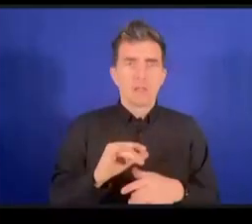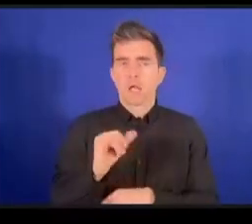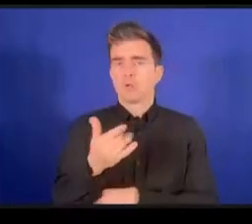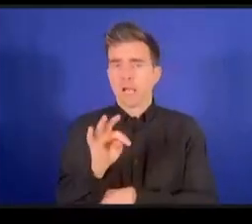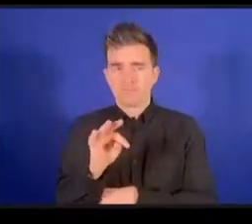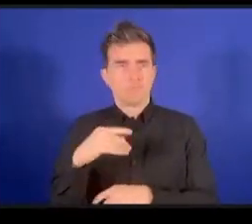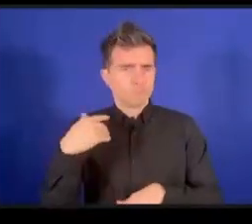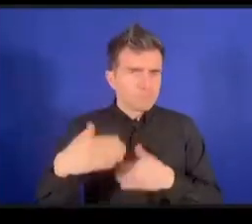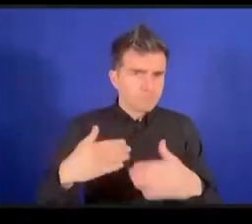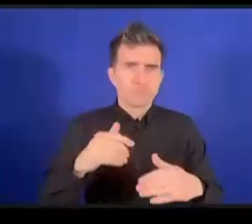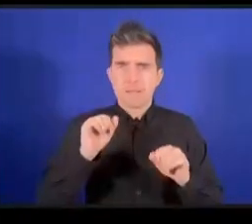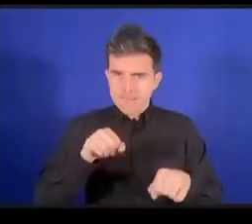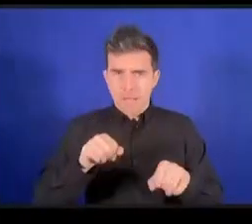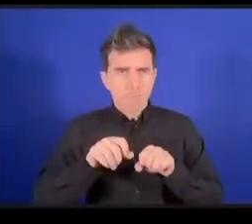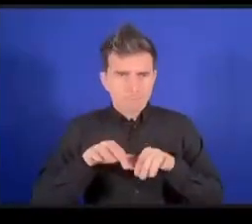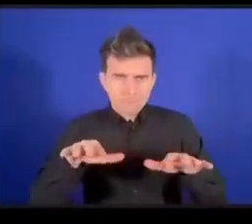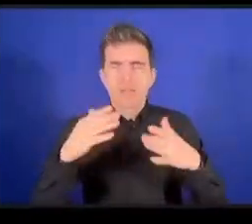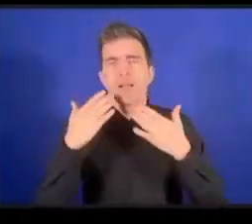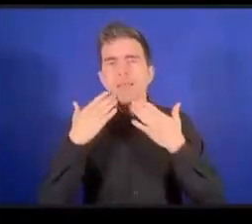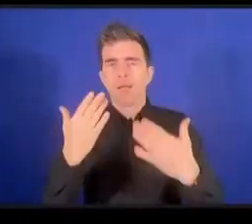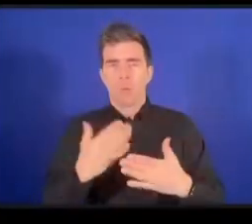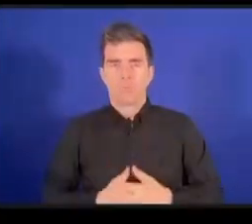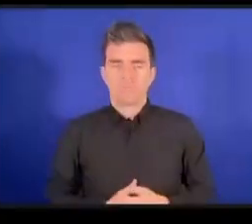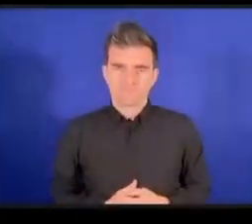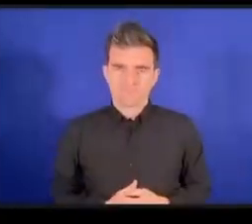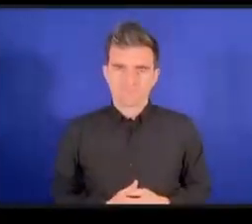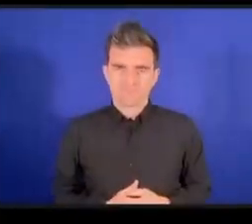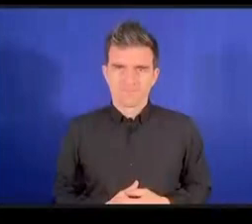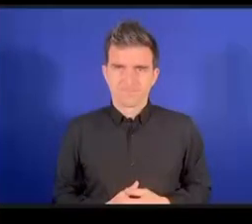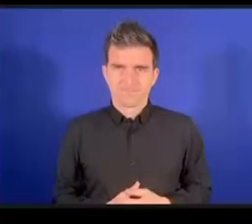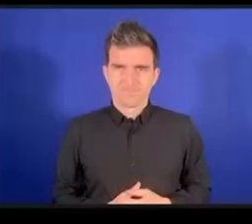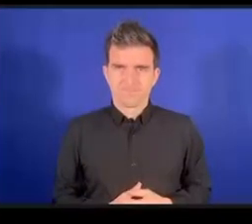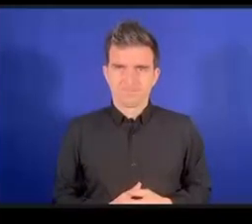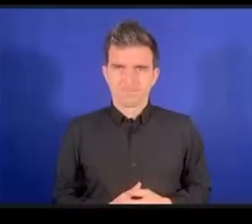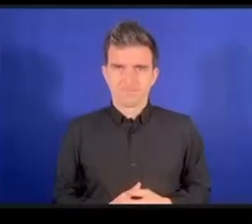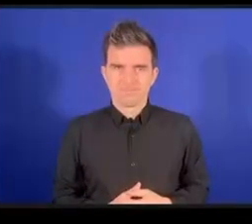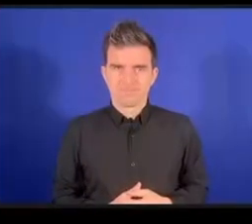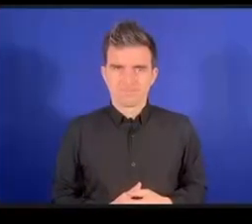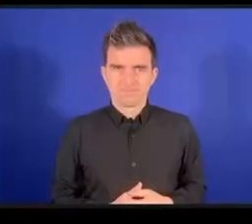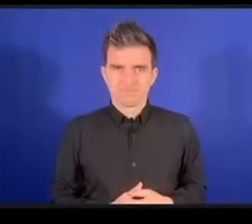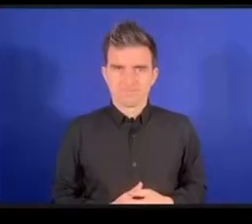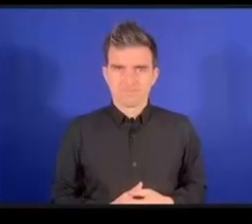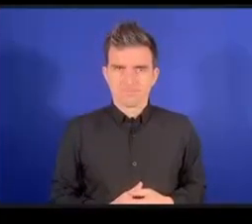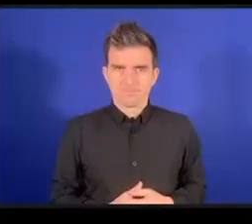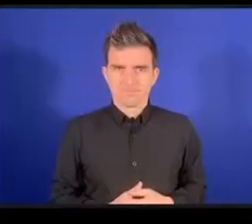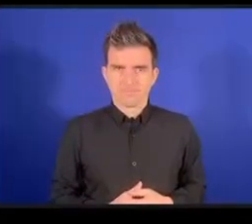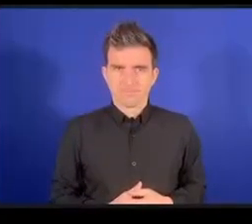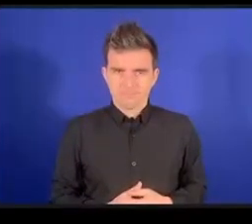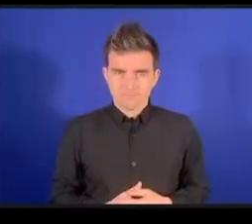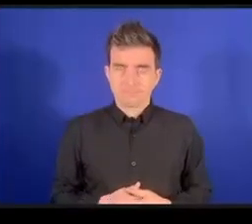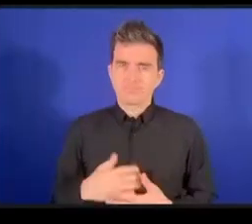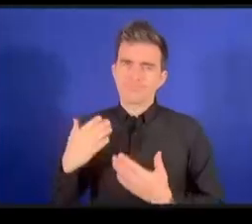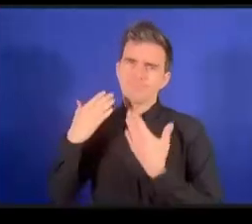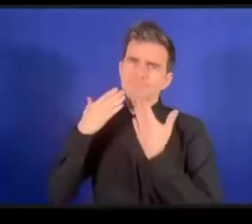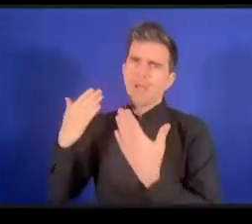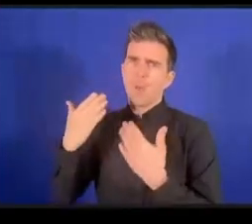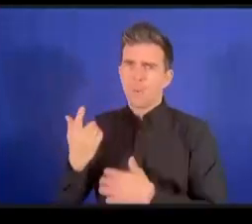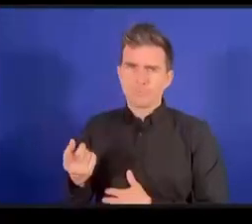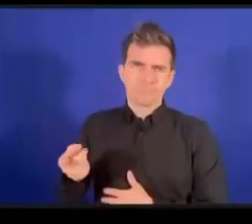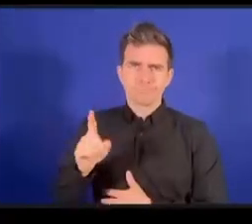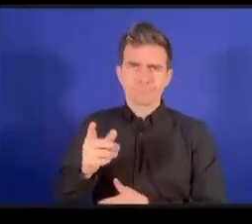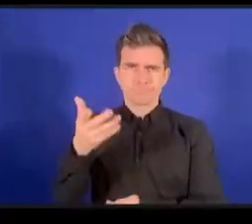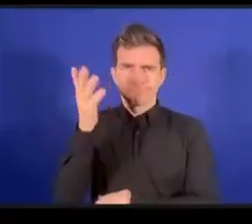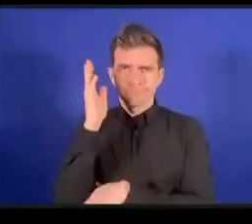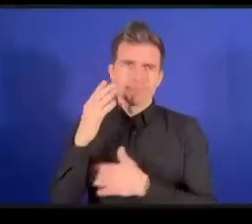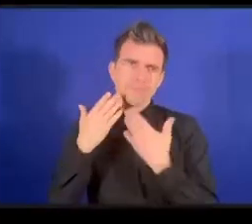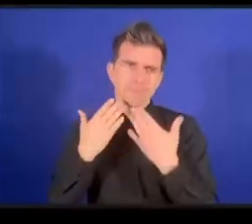Yes, thank you, Rajendra, for giving us the present. And I do think only that I was able to flicker through